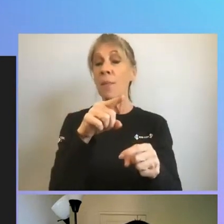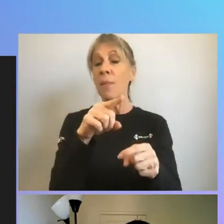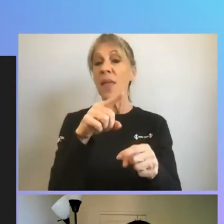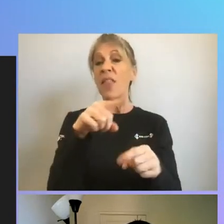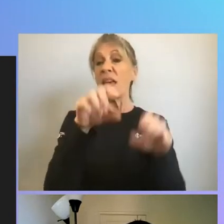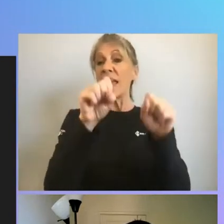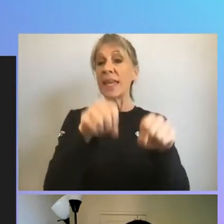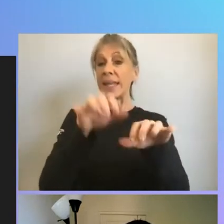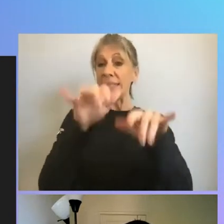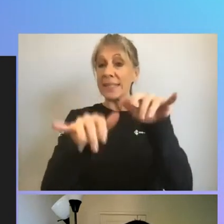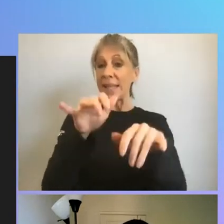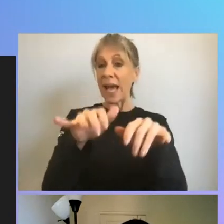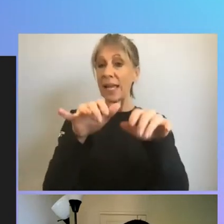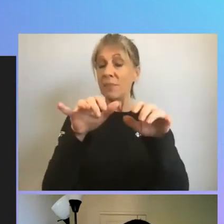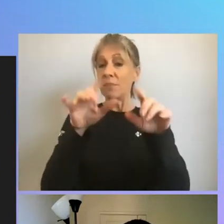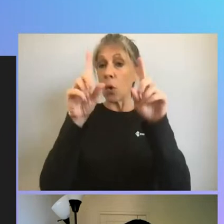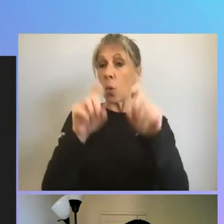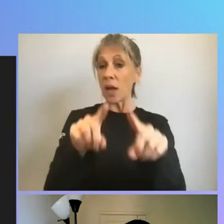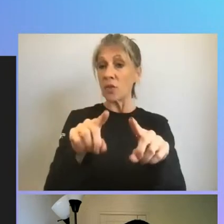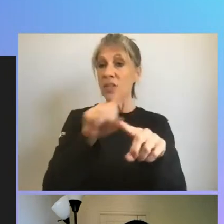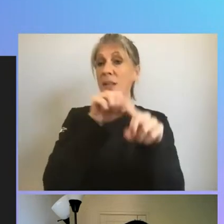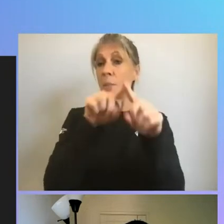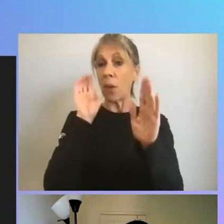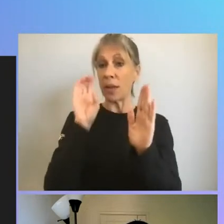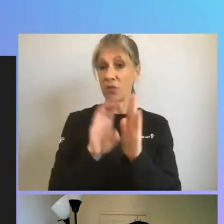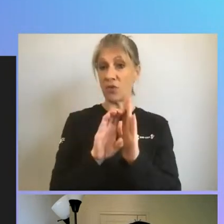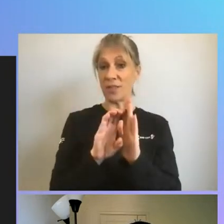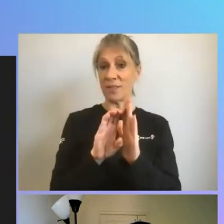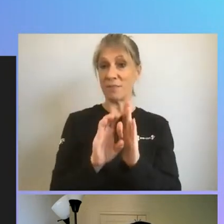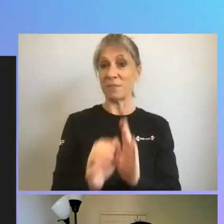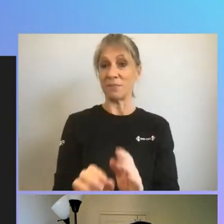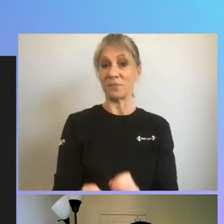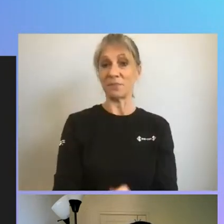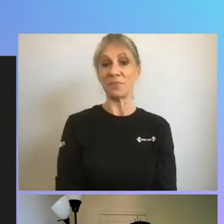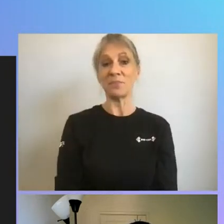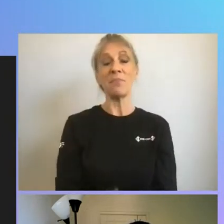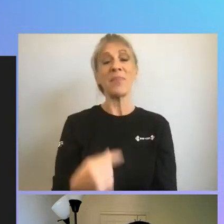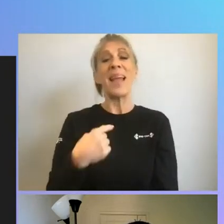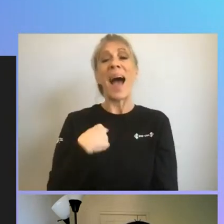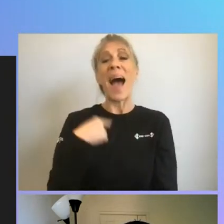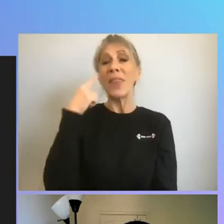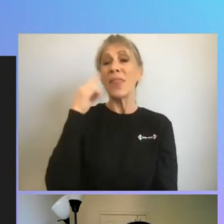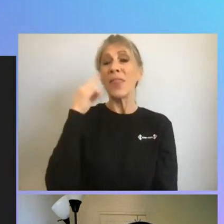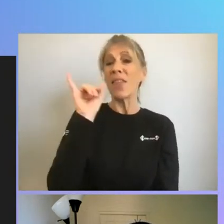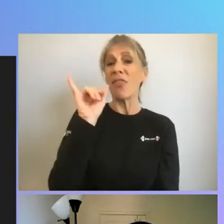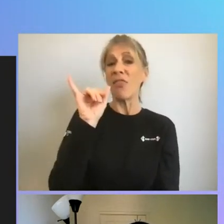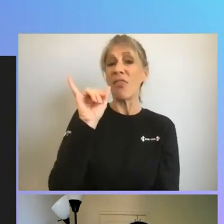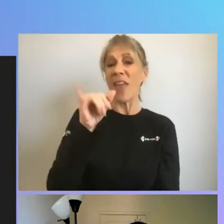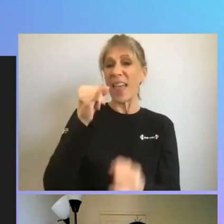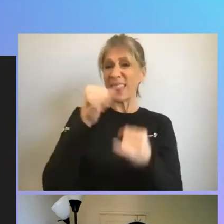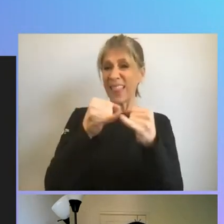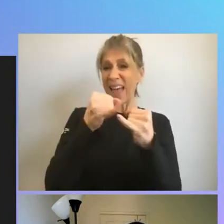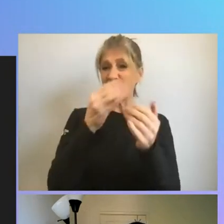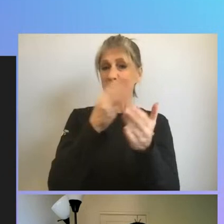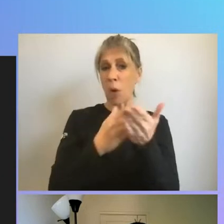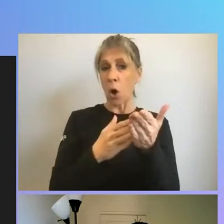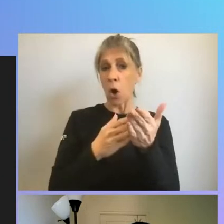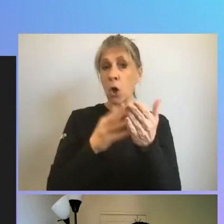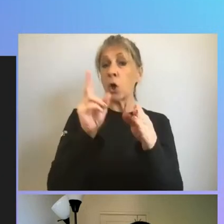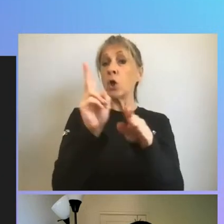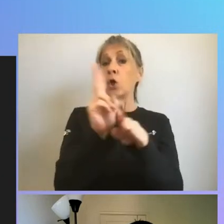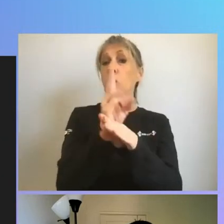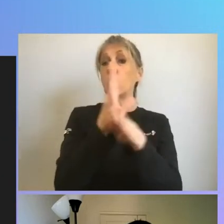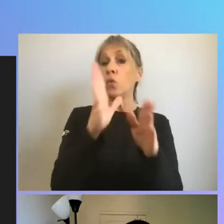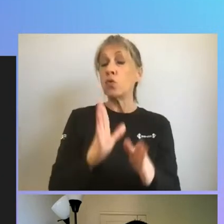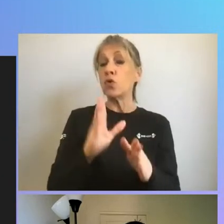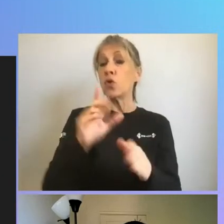type questions about images. And I think that that last bit, user queries, has an